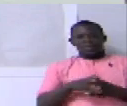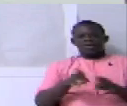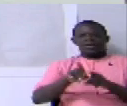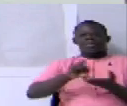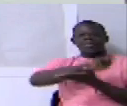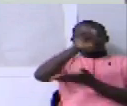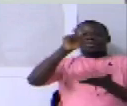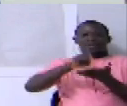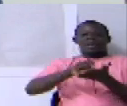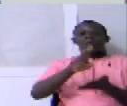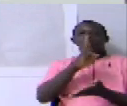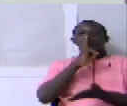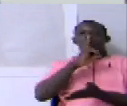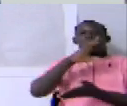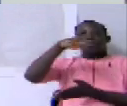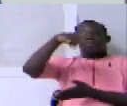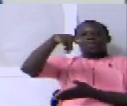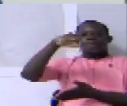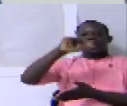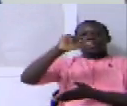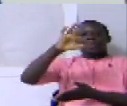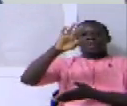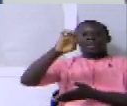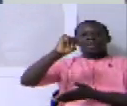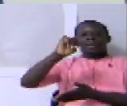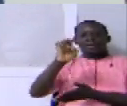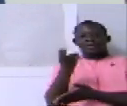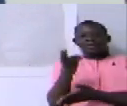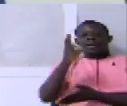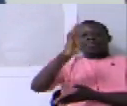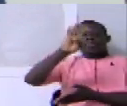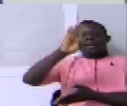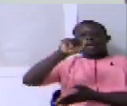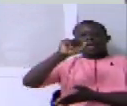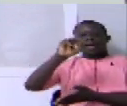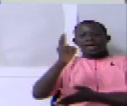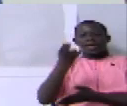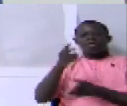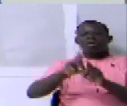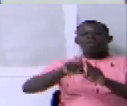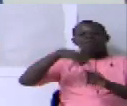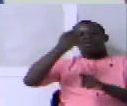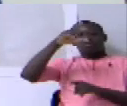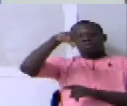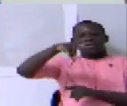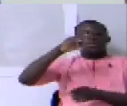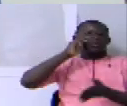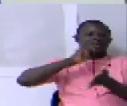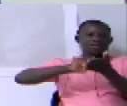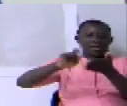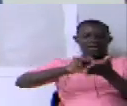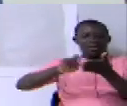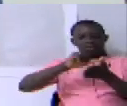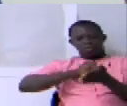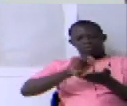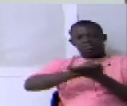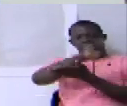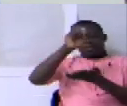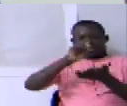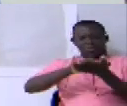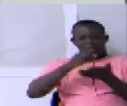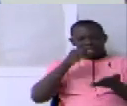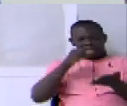Signed by Pateba for Permanent Secretary. We provide a copy to the Commission.